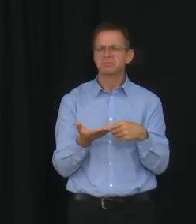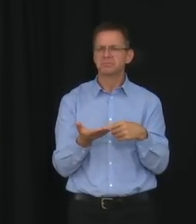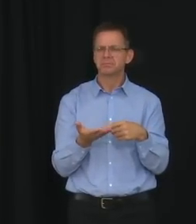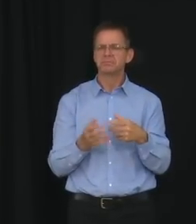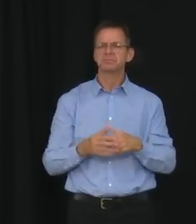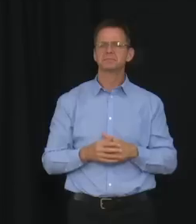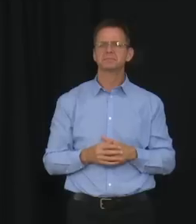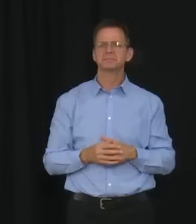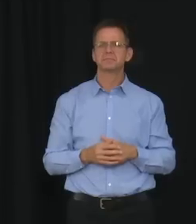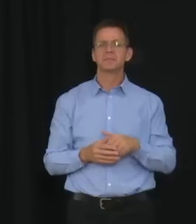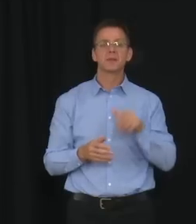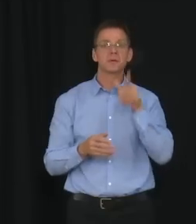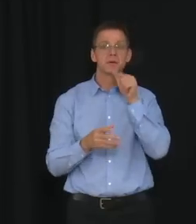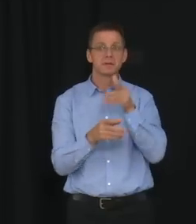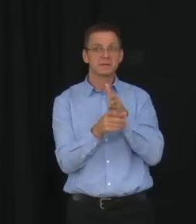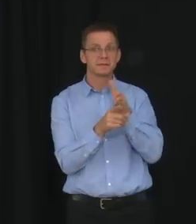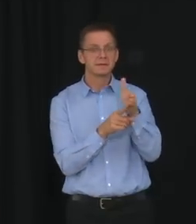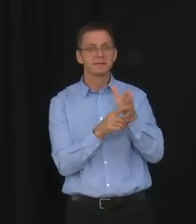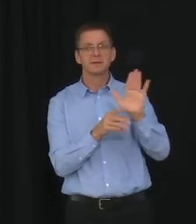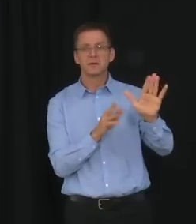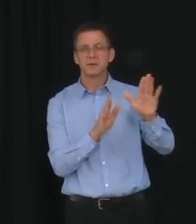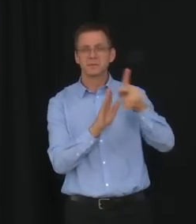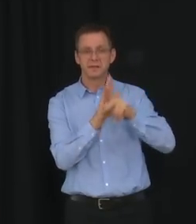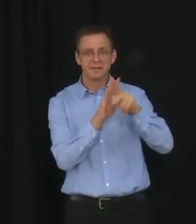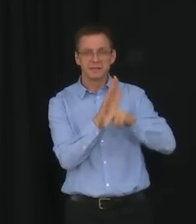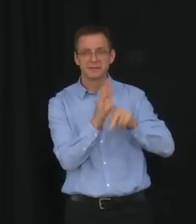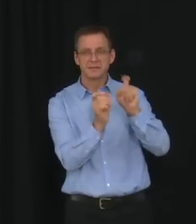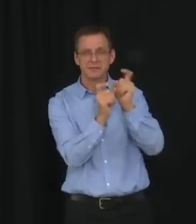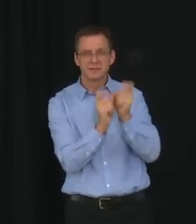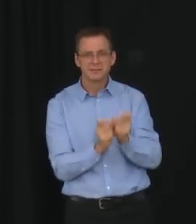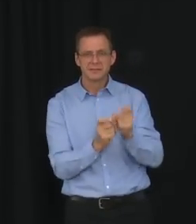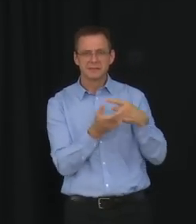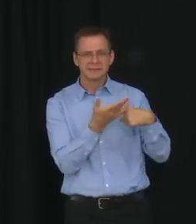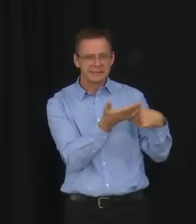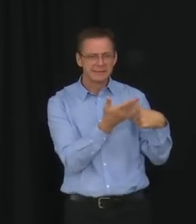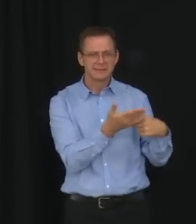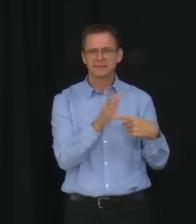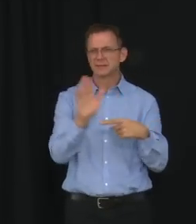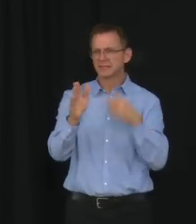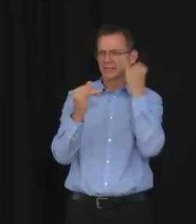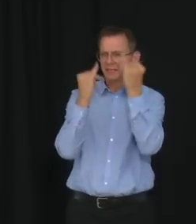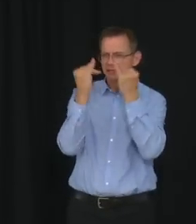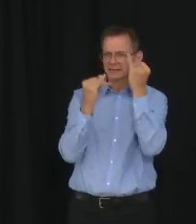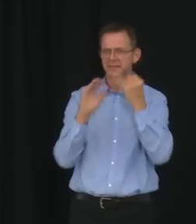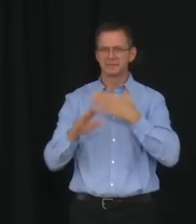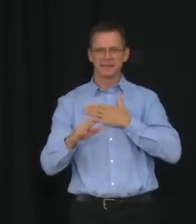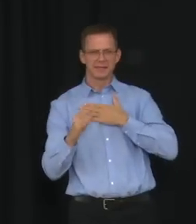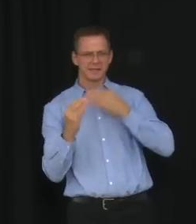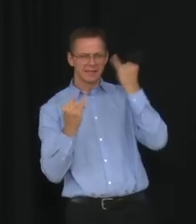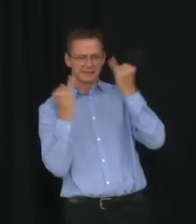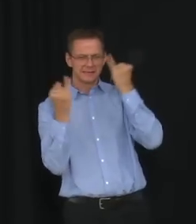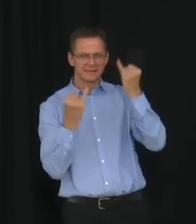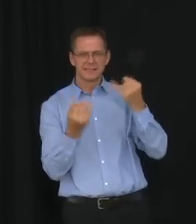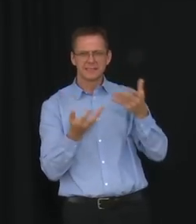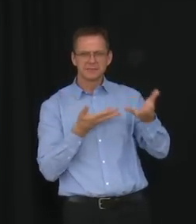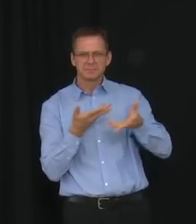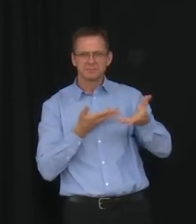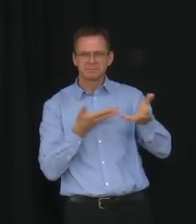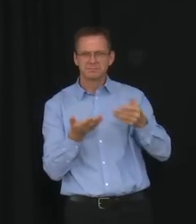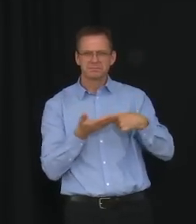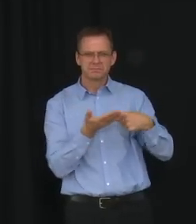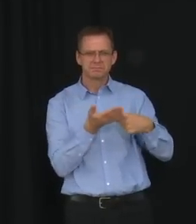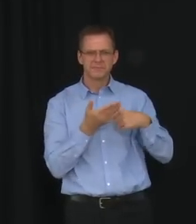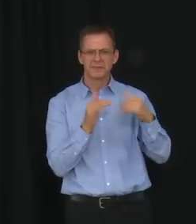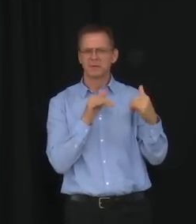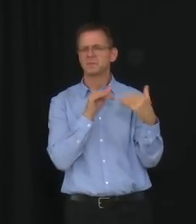health measures, considering an easing of how we approached COVID, allowing cases to rise with an expectation